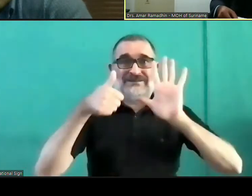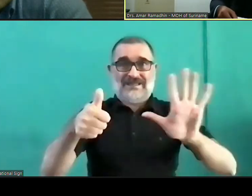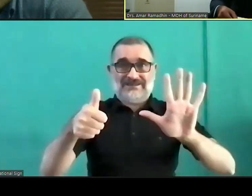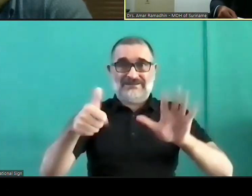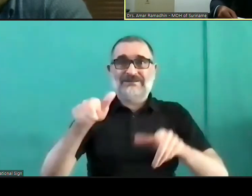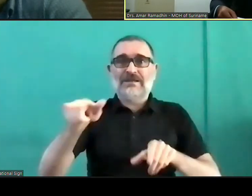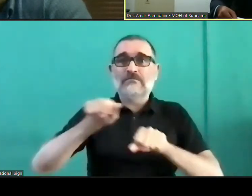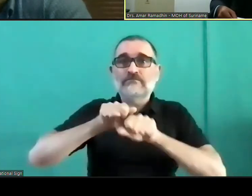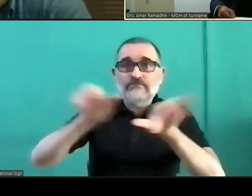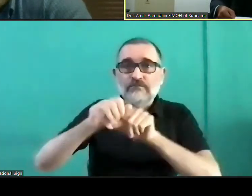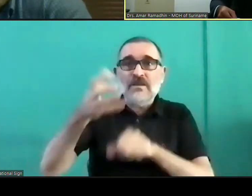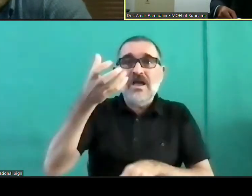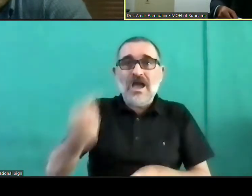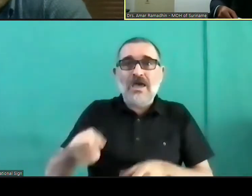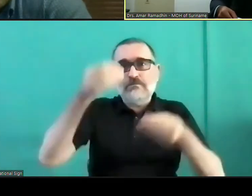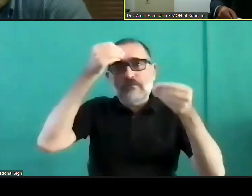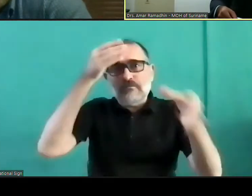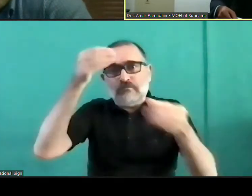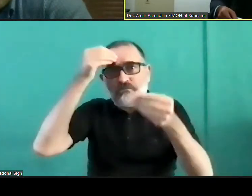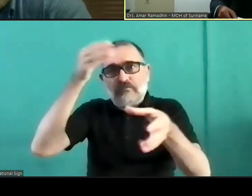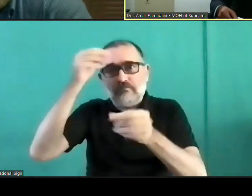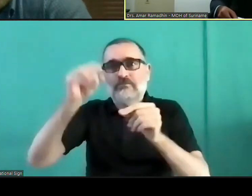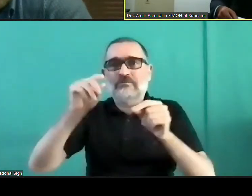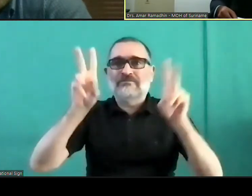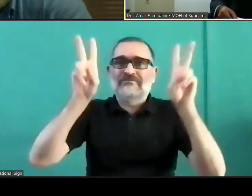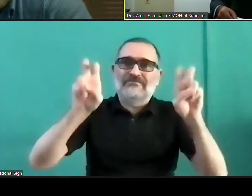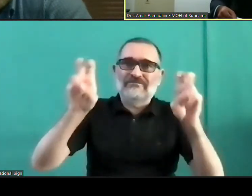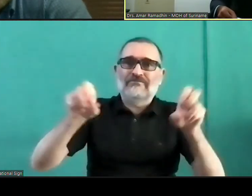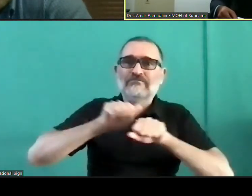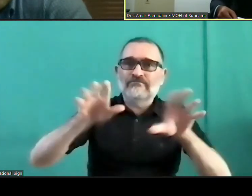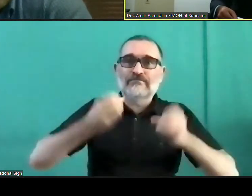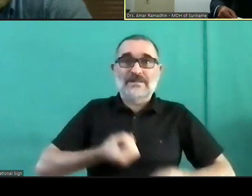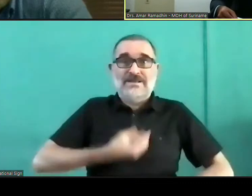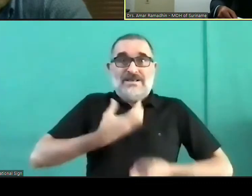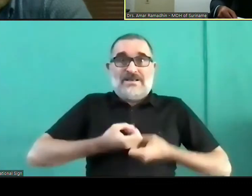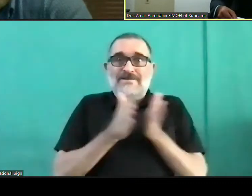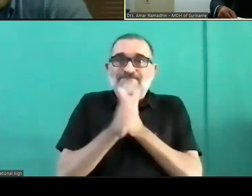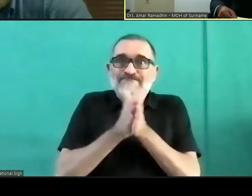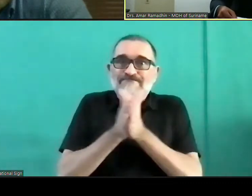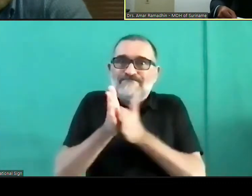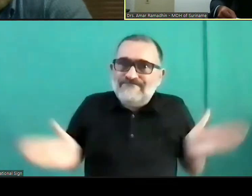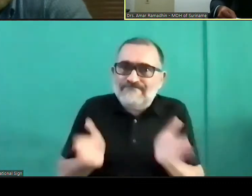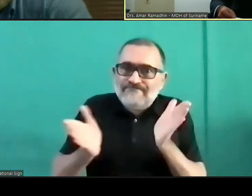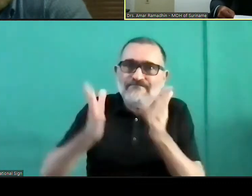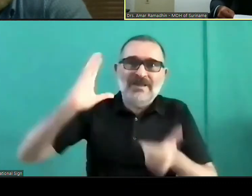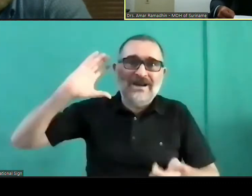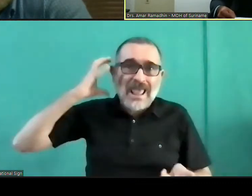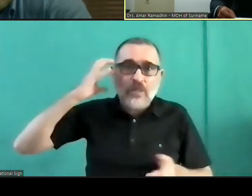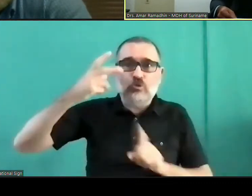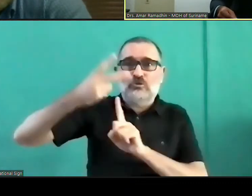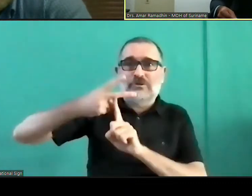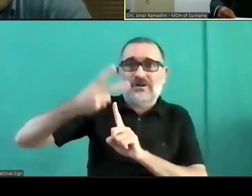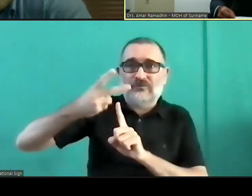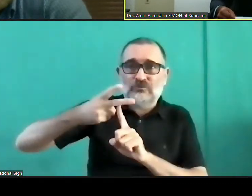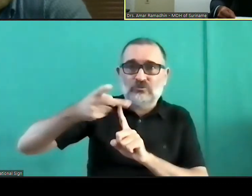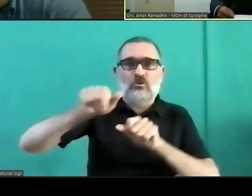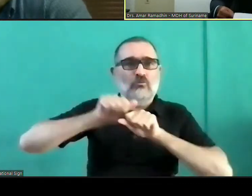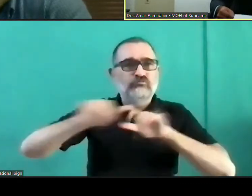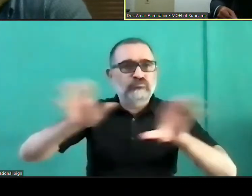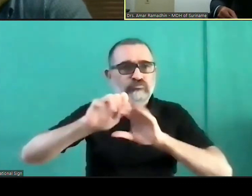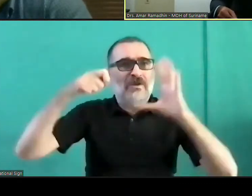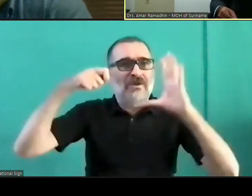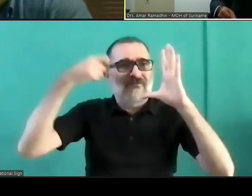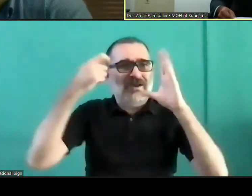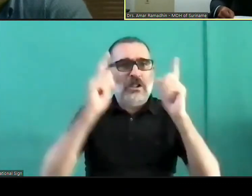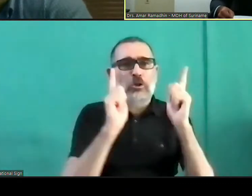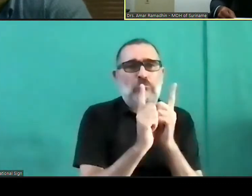Psychiatric Center Suriname, and Dermatological Services have been completed successfully. The MOH, the